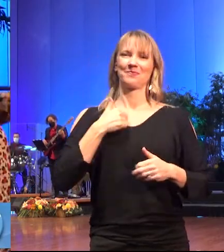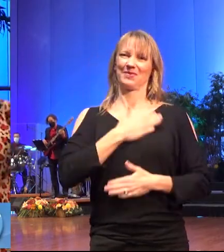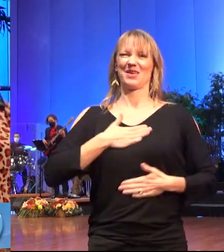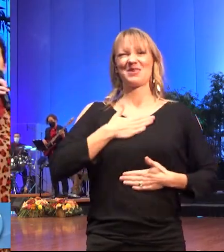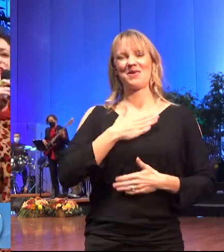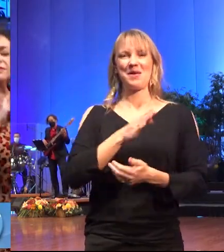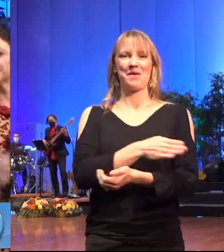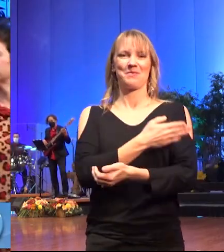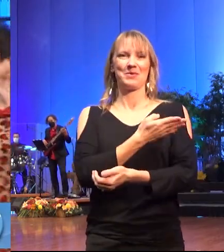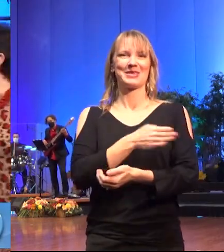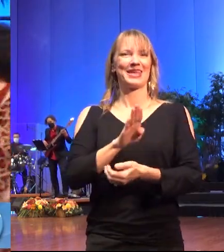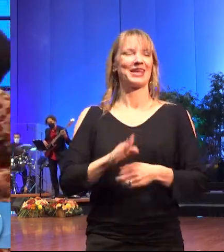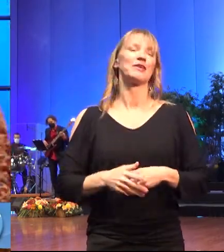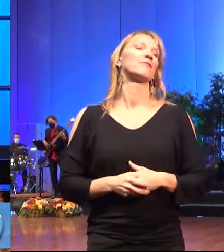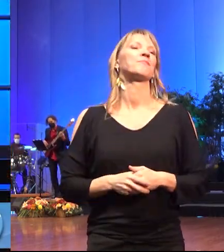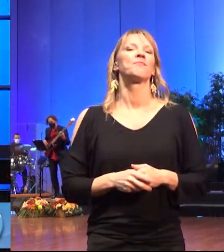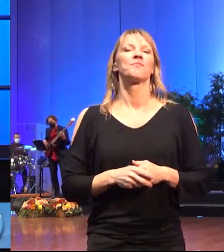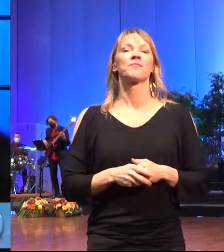I'll meet you in the music.